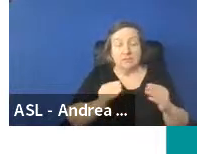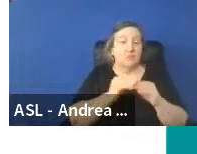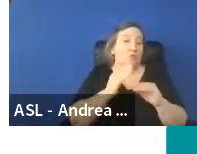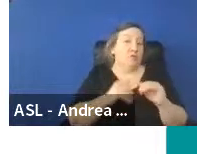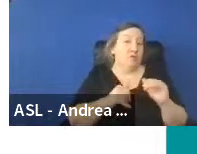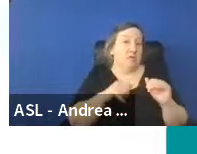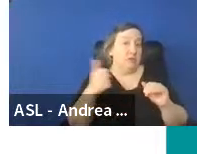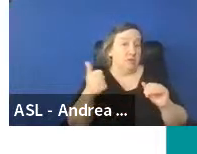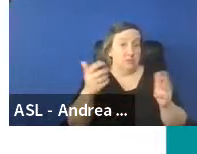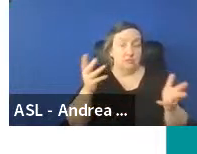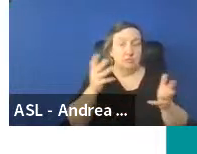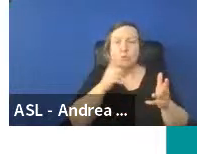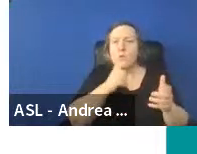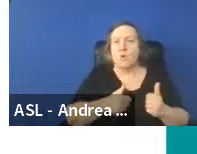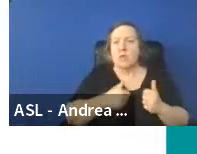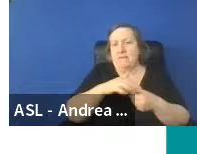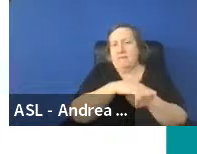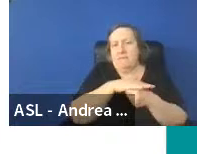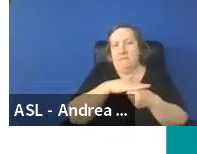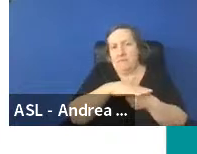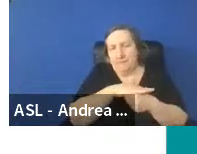who lives around those stations?